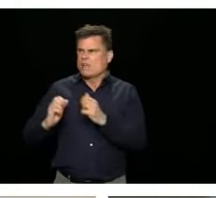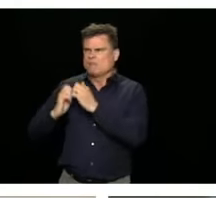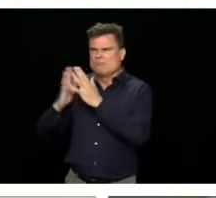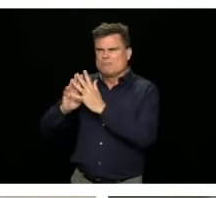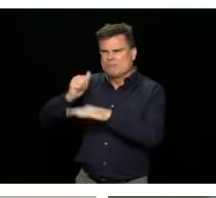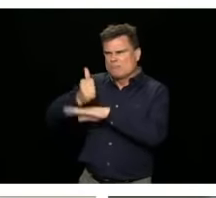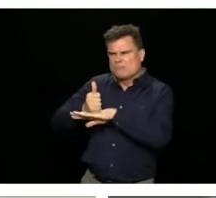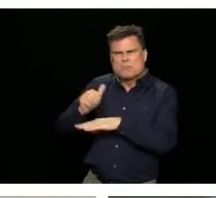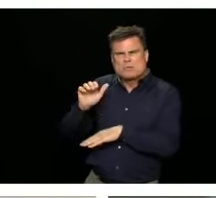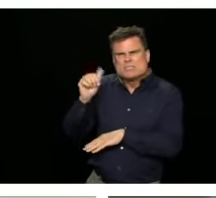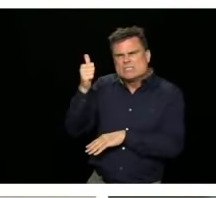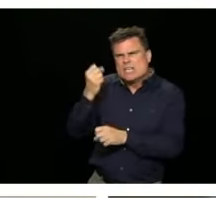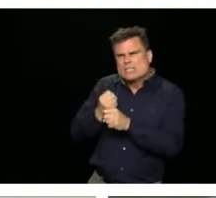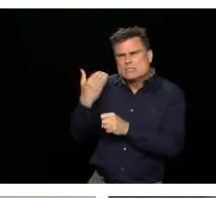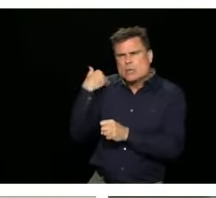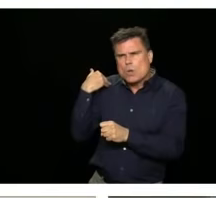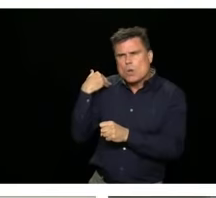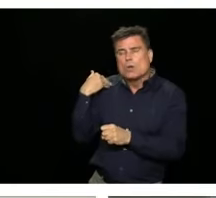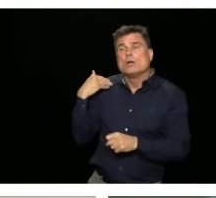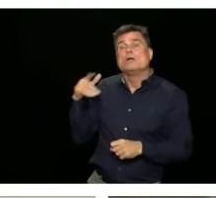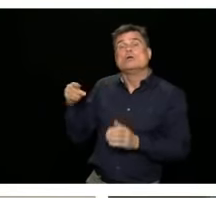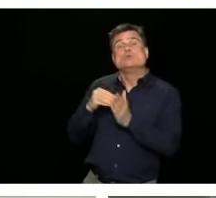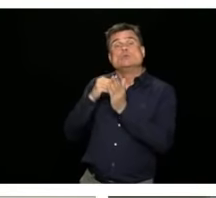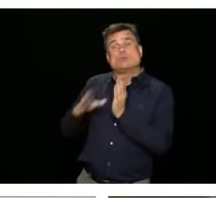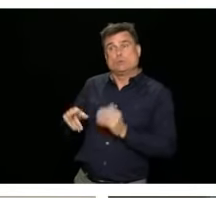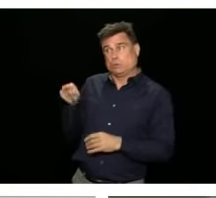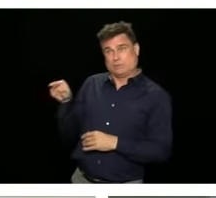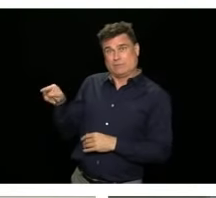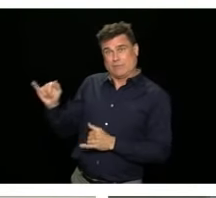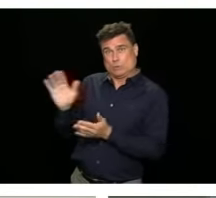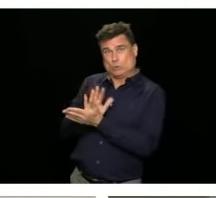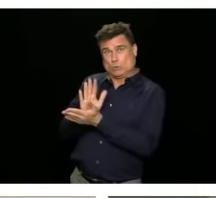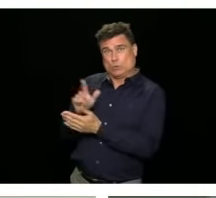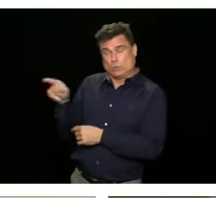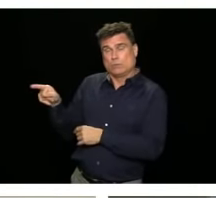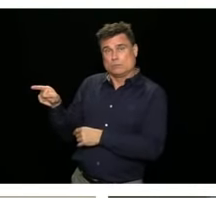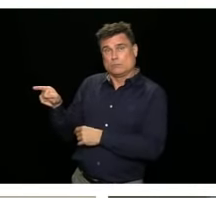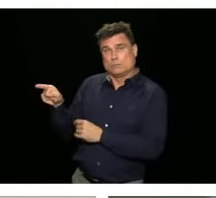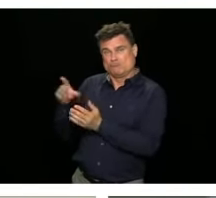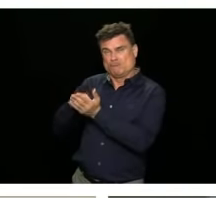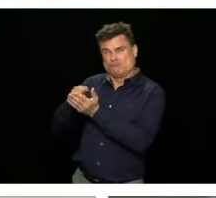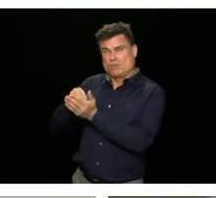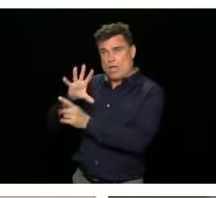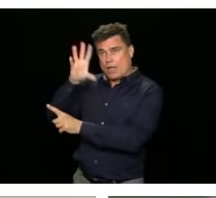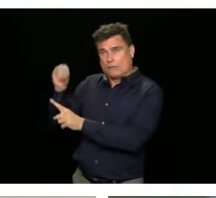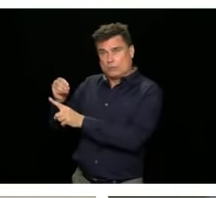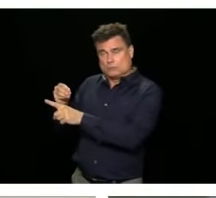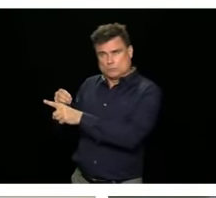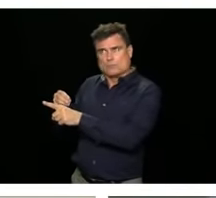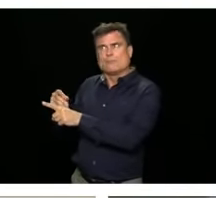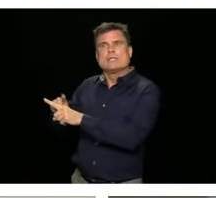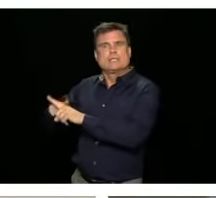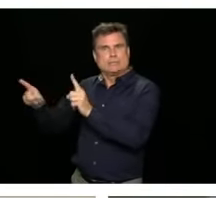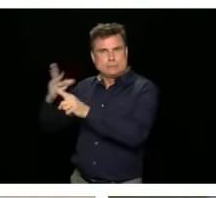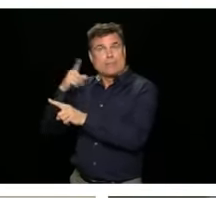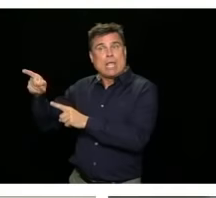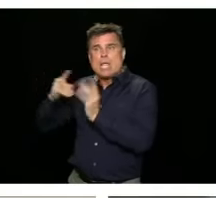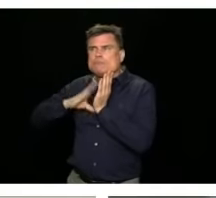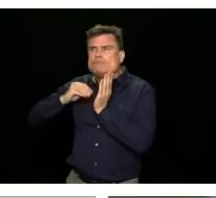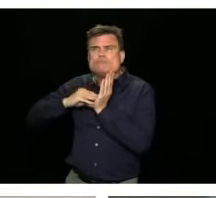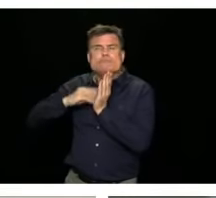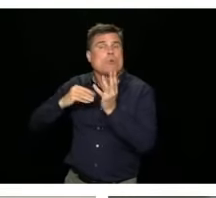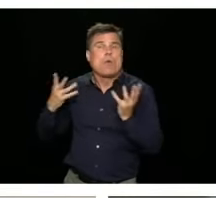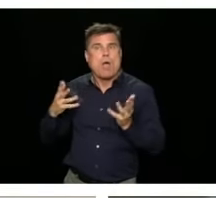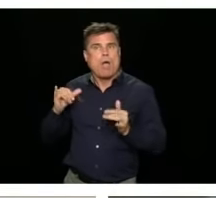sense that they see themselves as well reflected in the curriculum. It's a very important time for